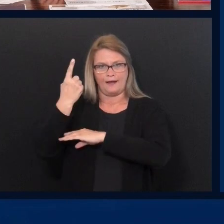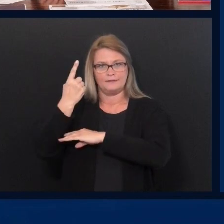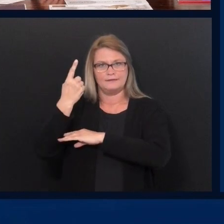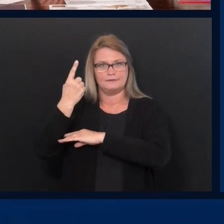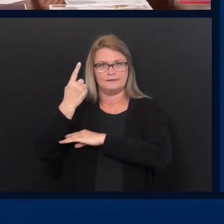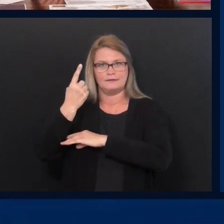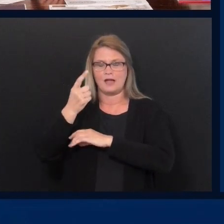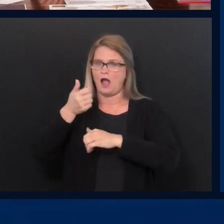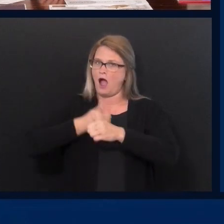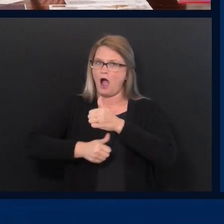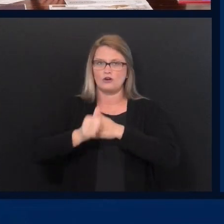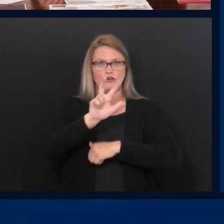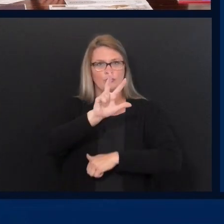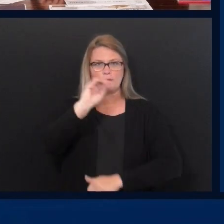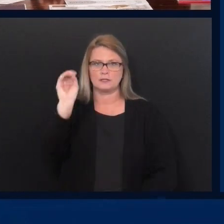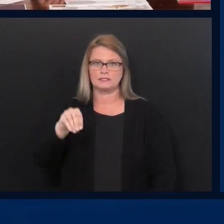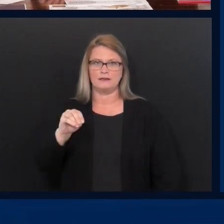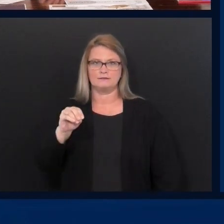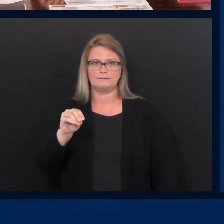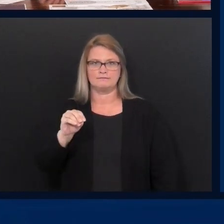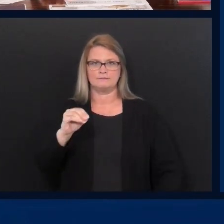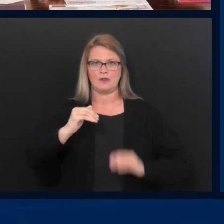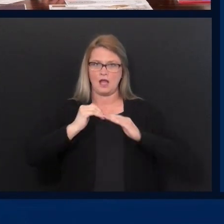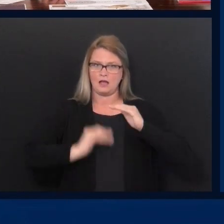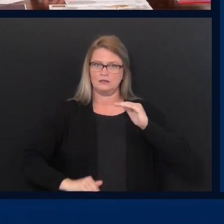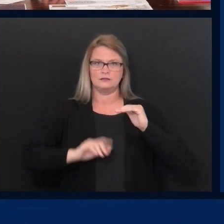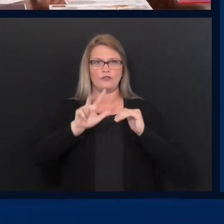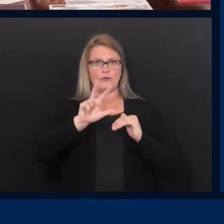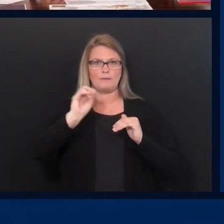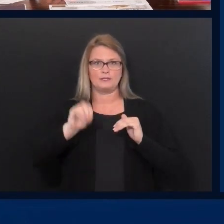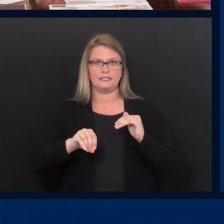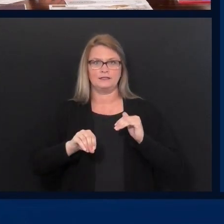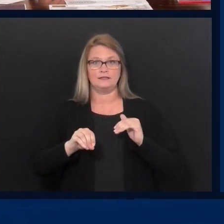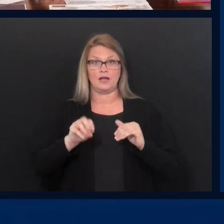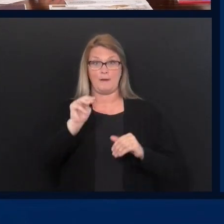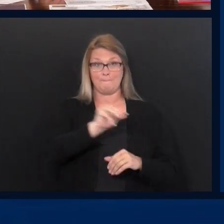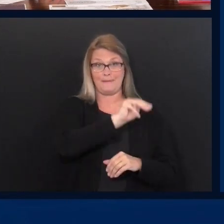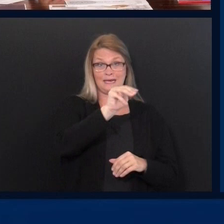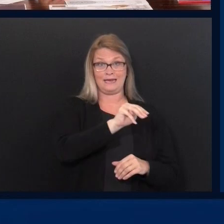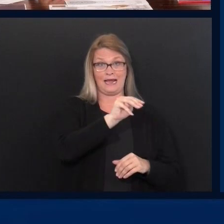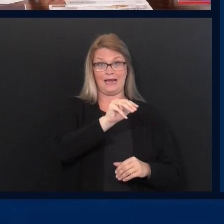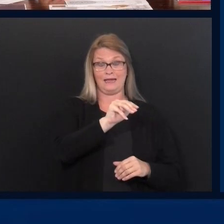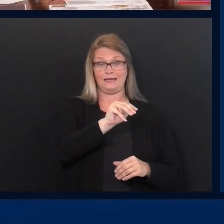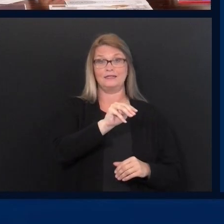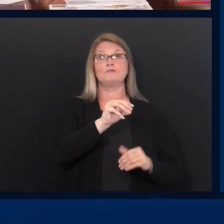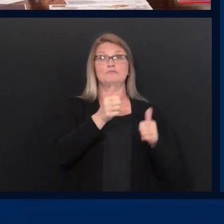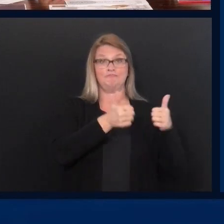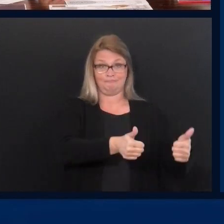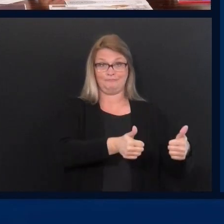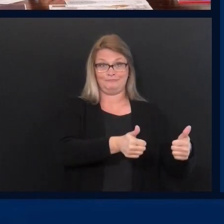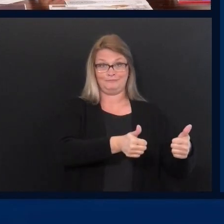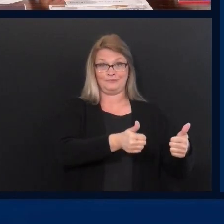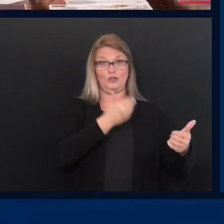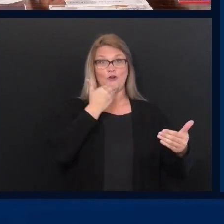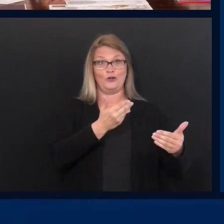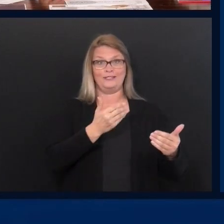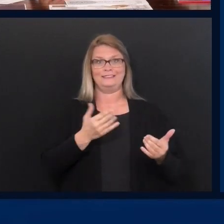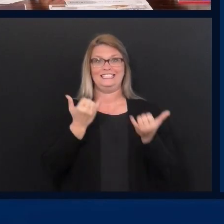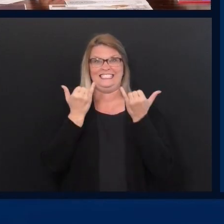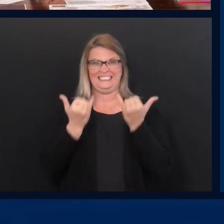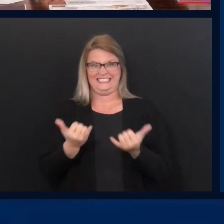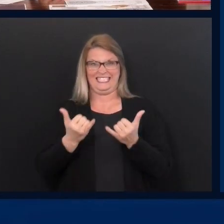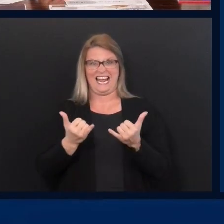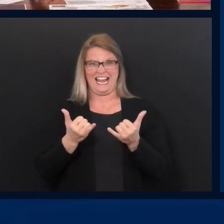under 3%. We tracked the day on Monday. Yay, yay. We're tracking a